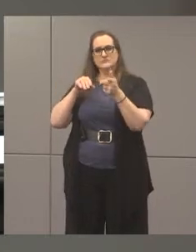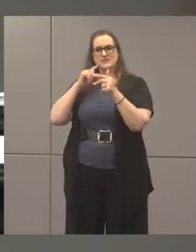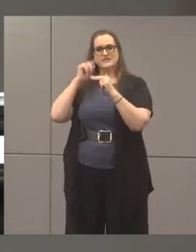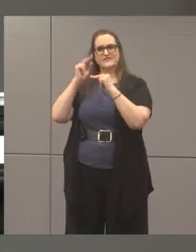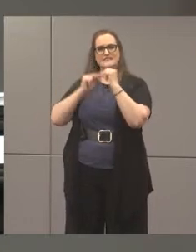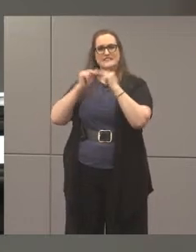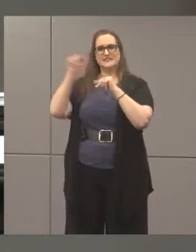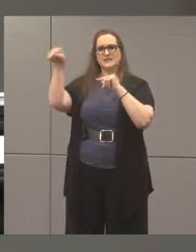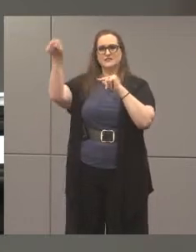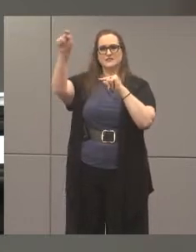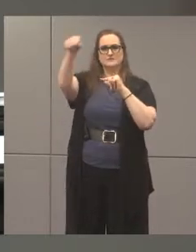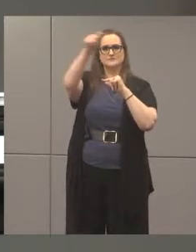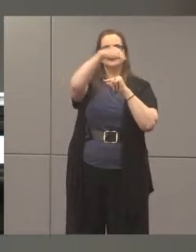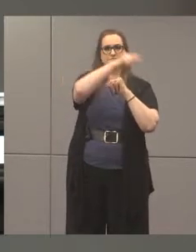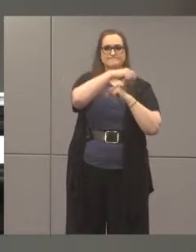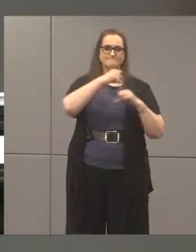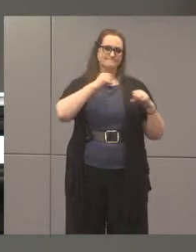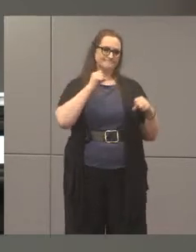facilities. Yes.